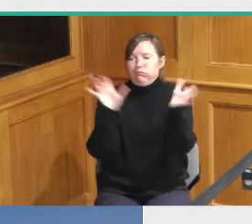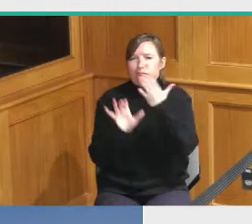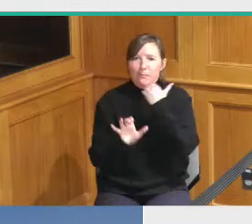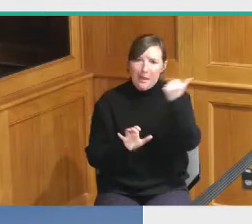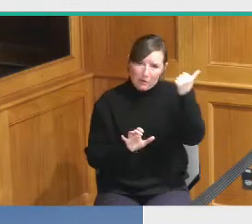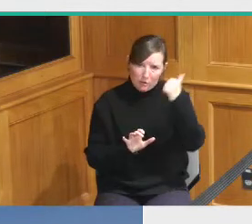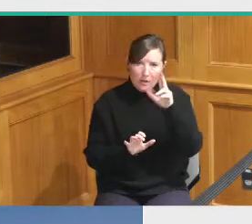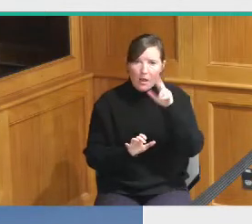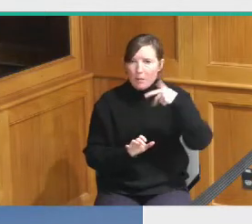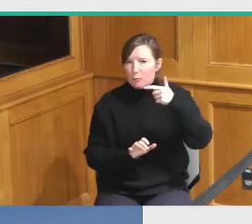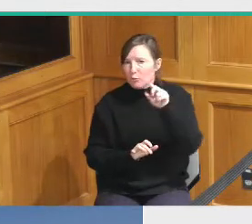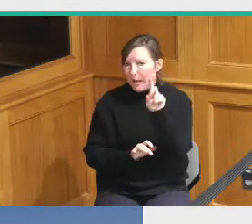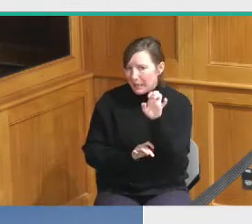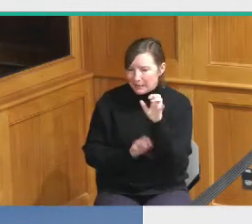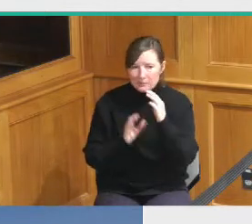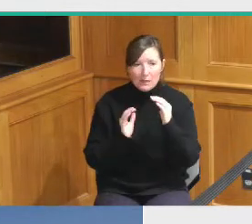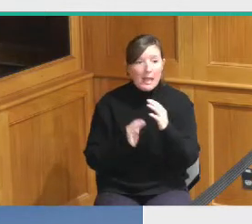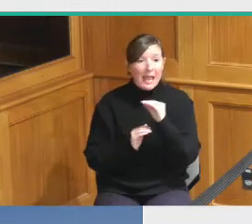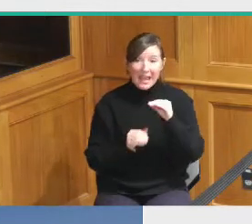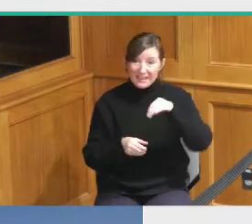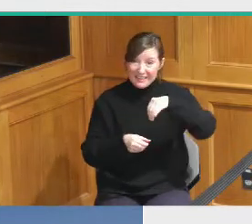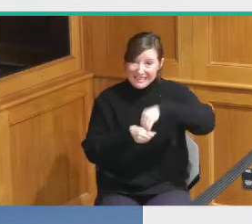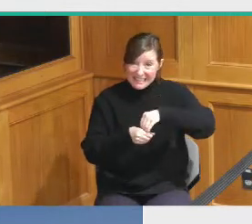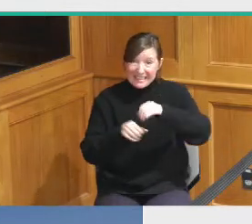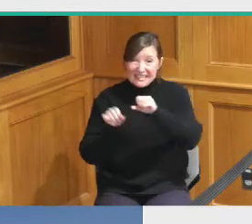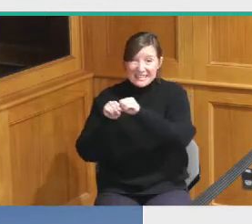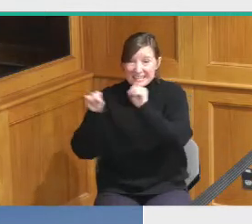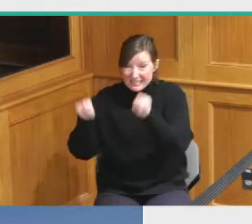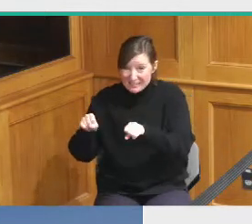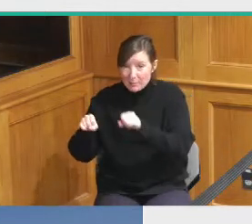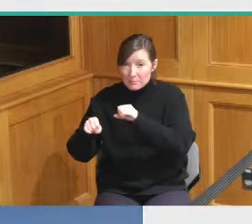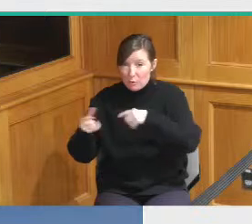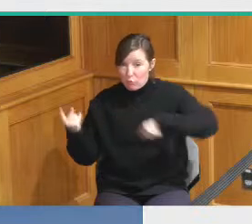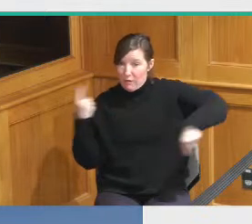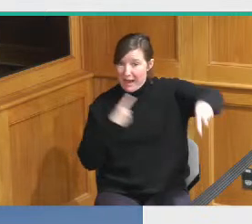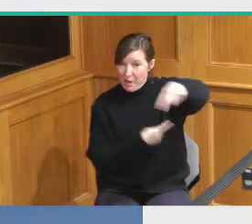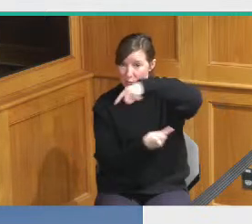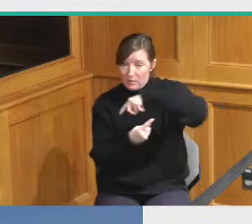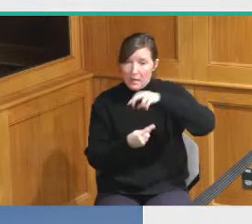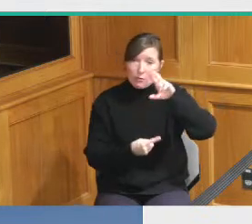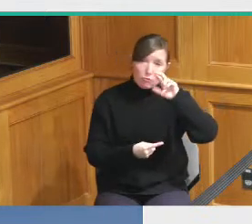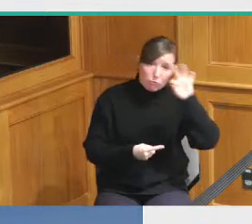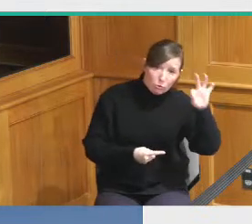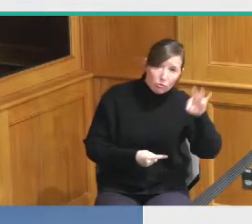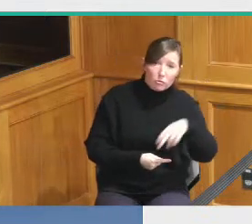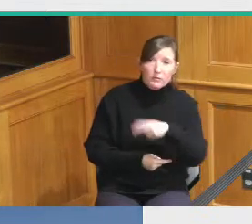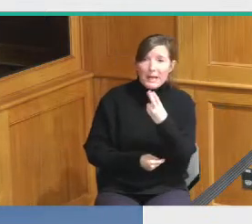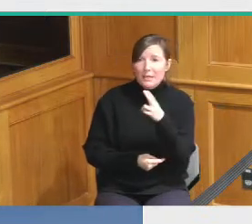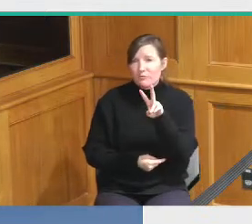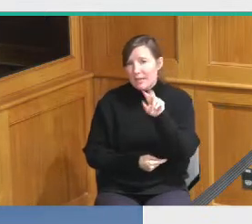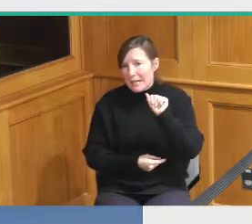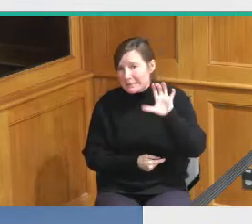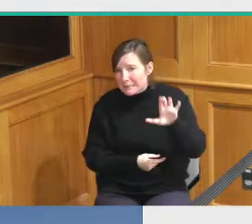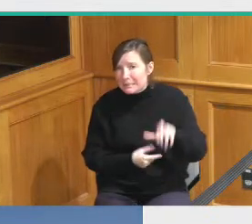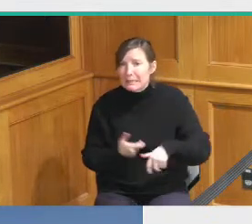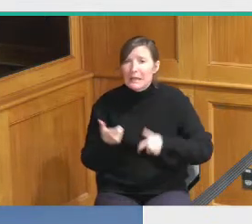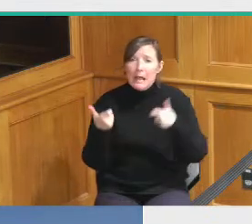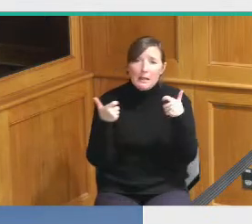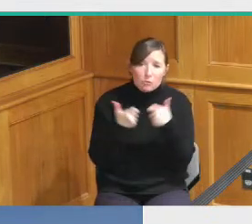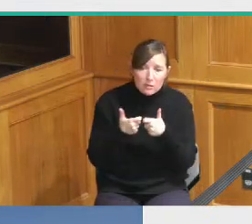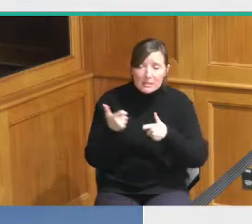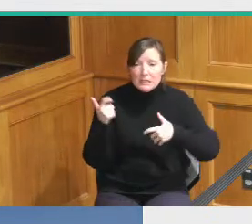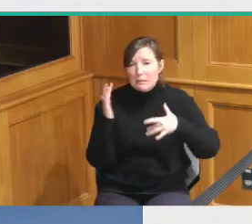upgrade of the many systems that support the convention center. Everything from the roof, the HVAC system, the electrical system, the